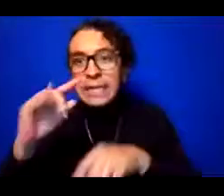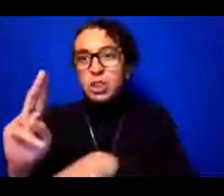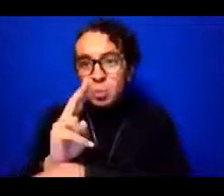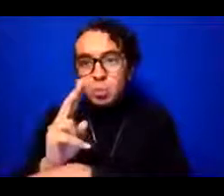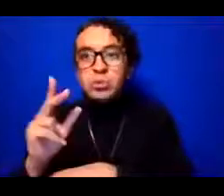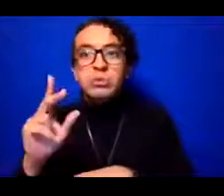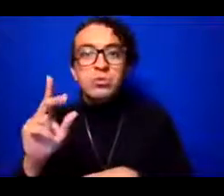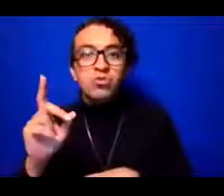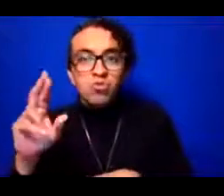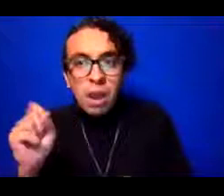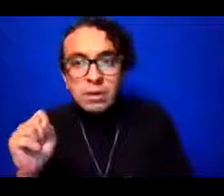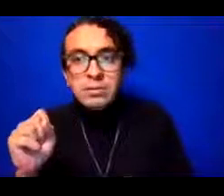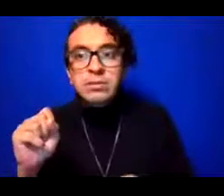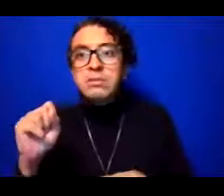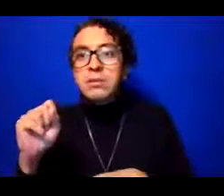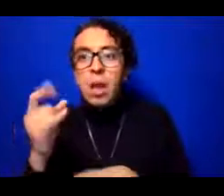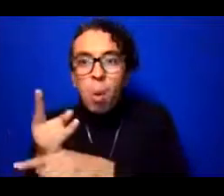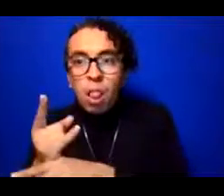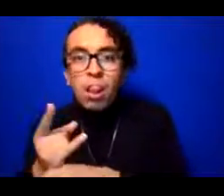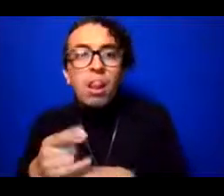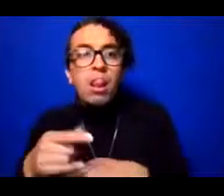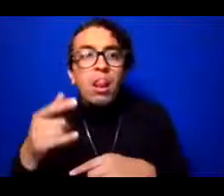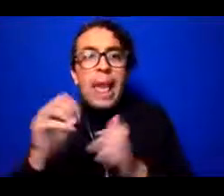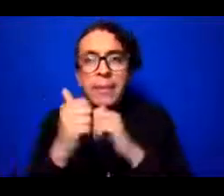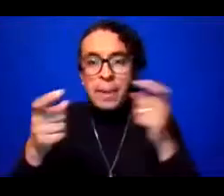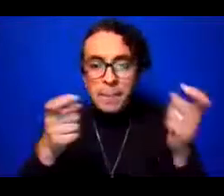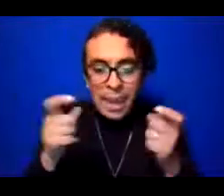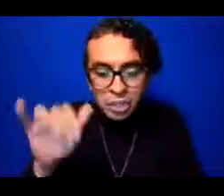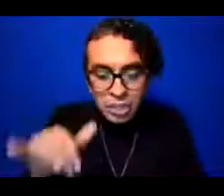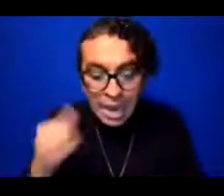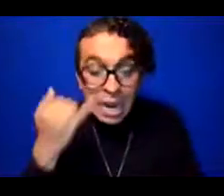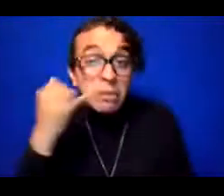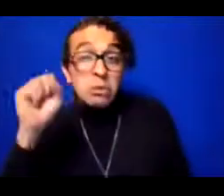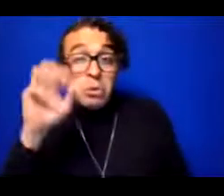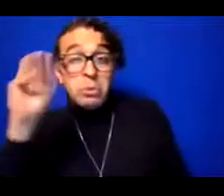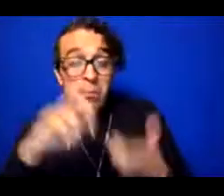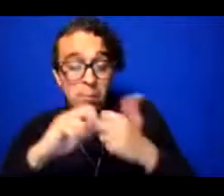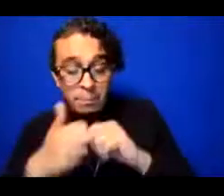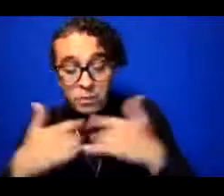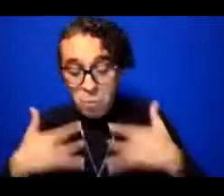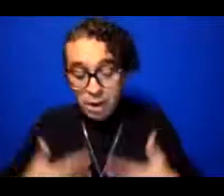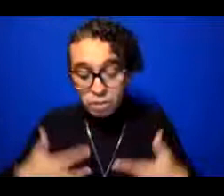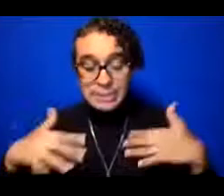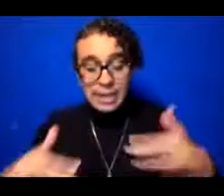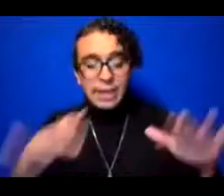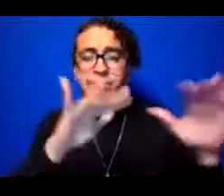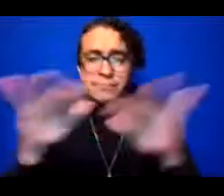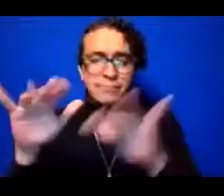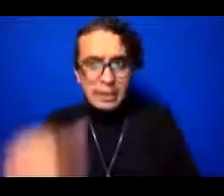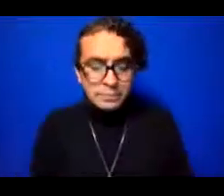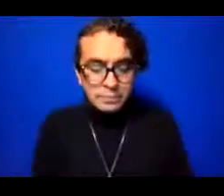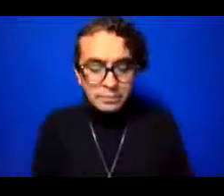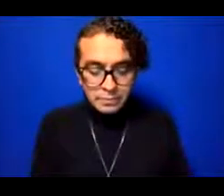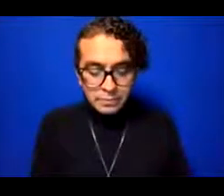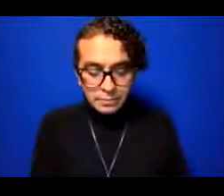or what bullying is all about, or how they can manage, whether it be social media issues, depression, anxiety, etc. And